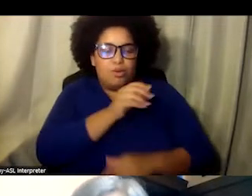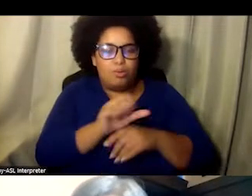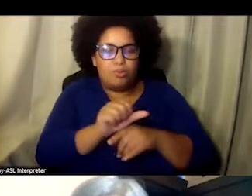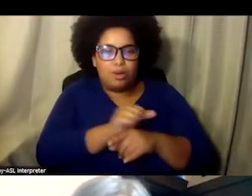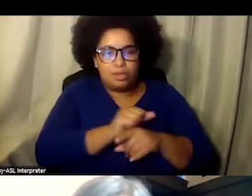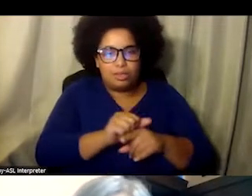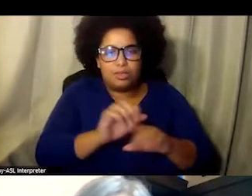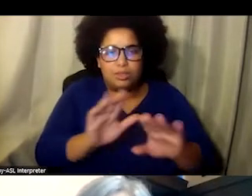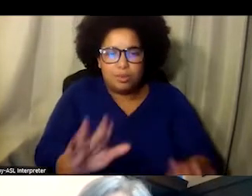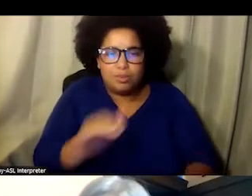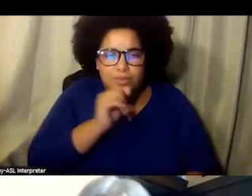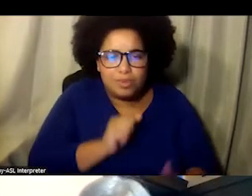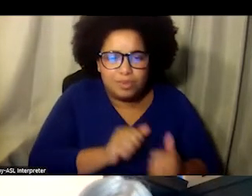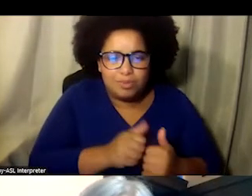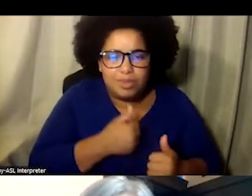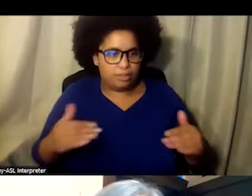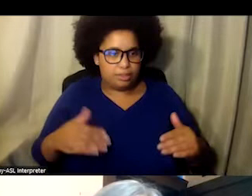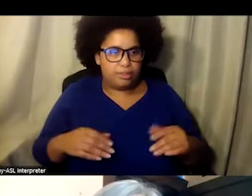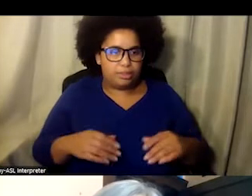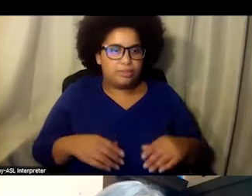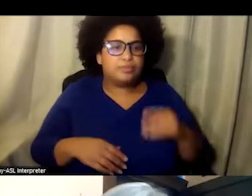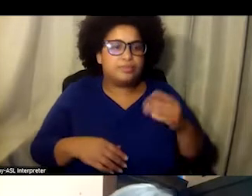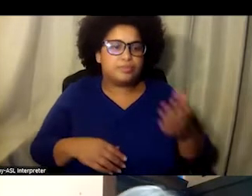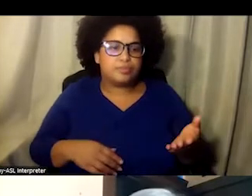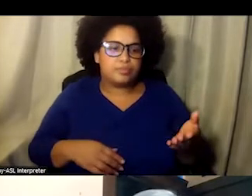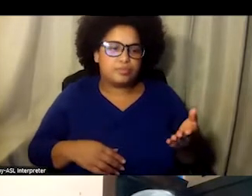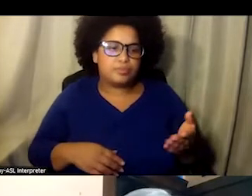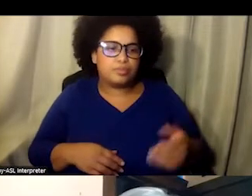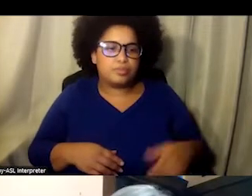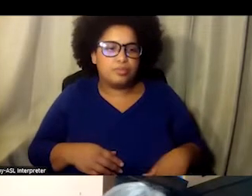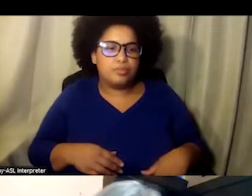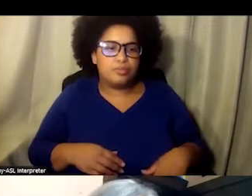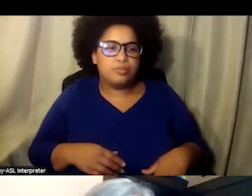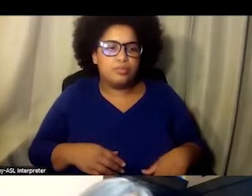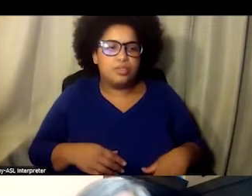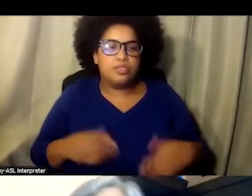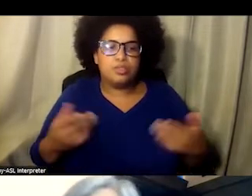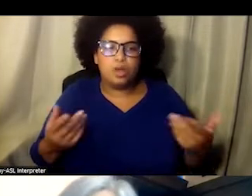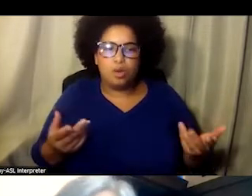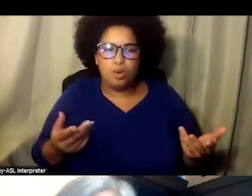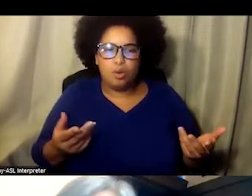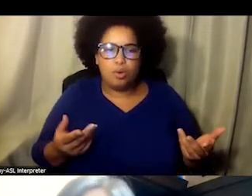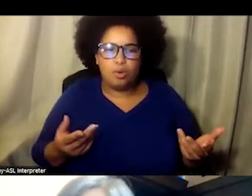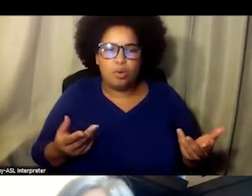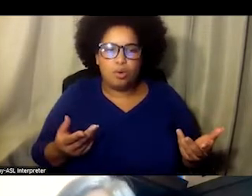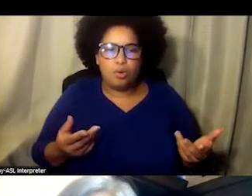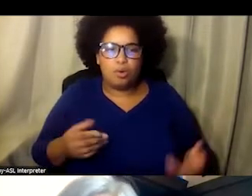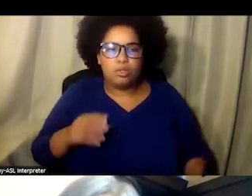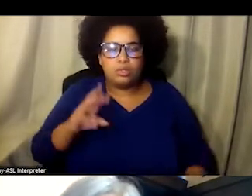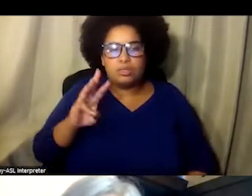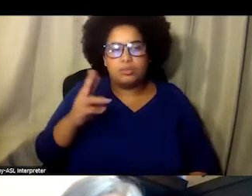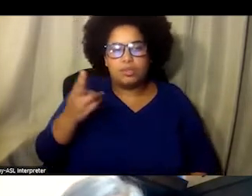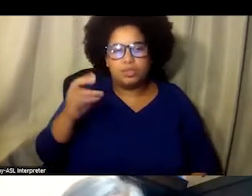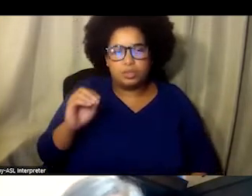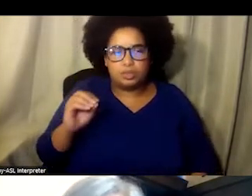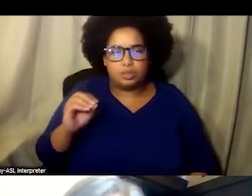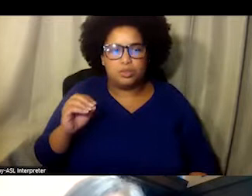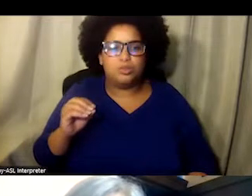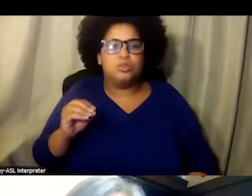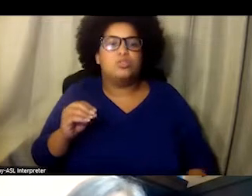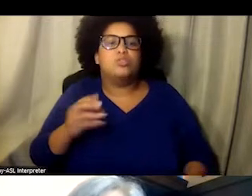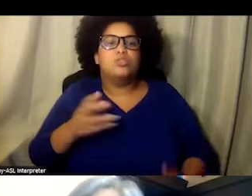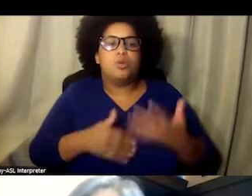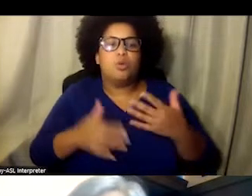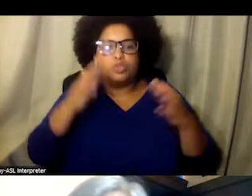whirlwind, superficial tour of these notions. So here's where the rubber meets the road. The WHO defines the social determinants of